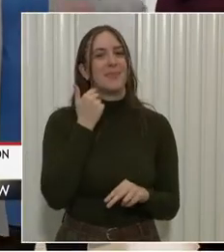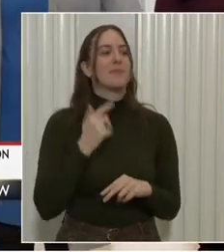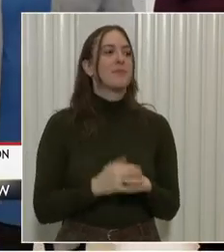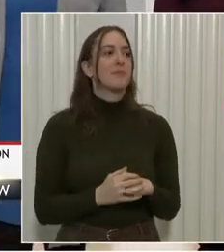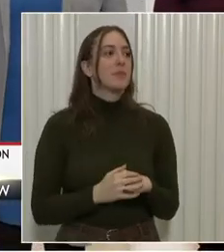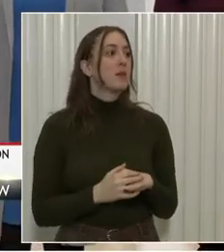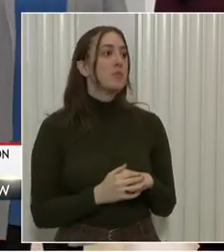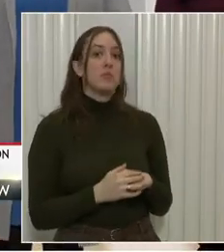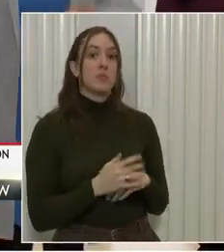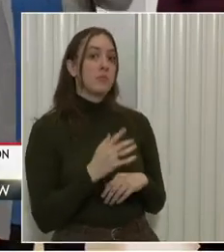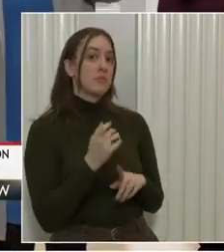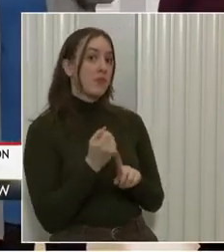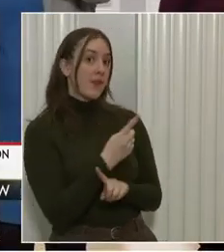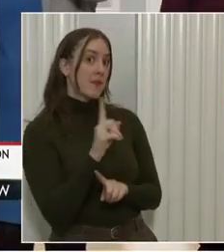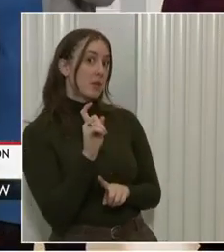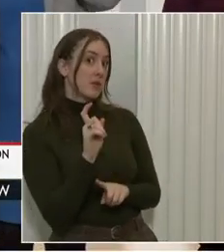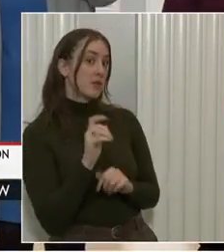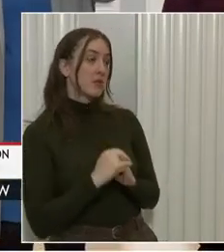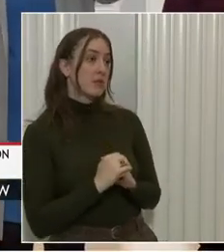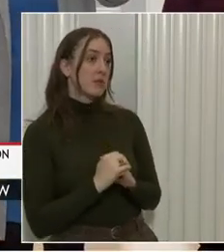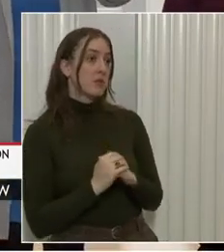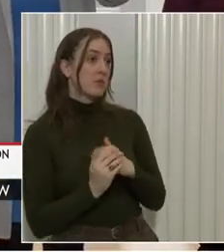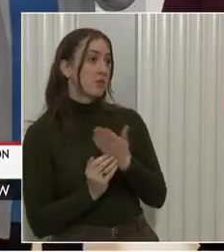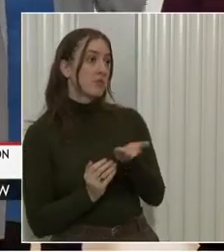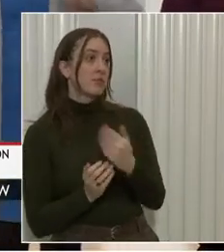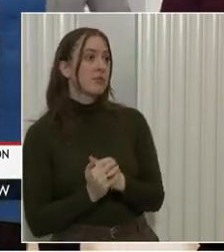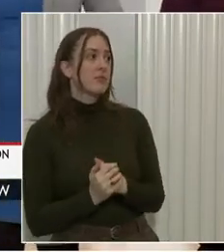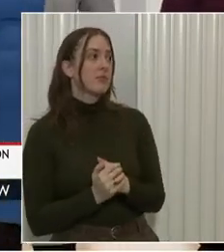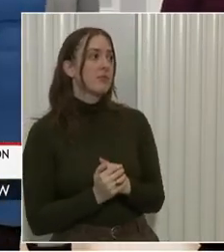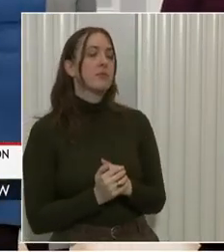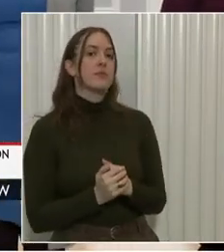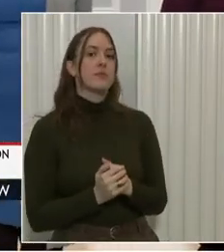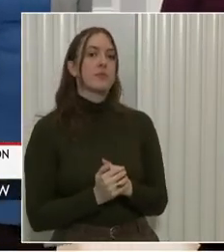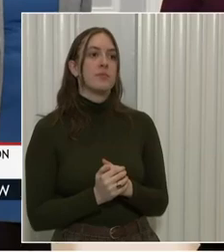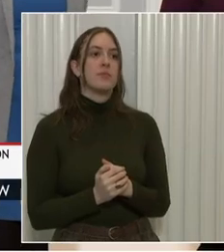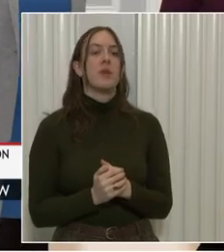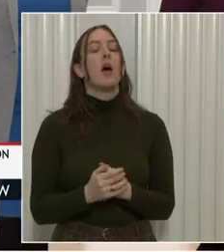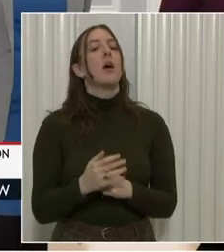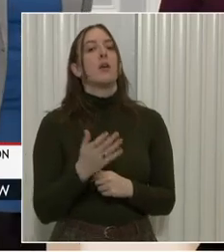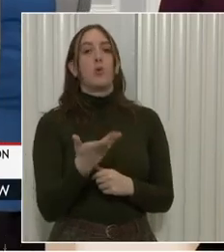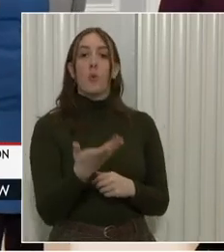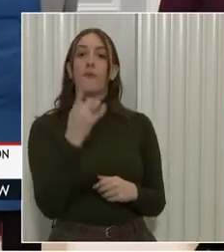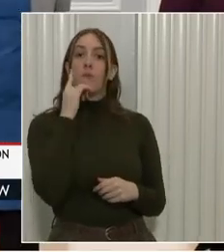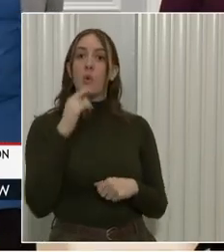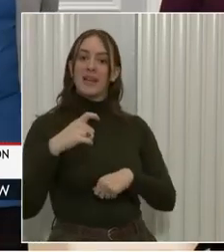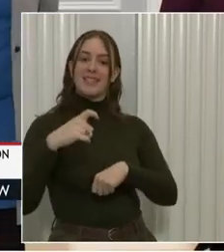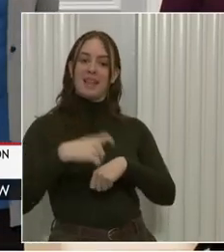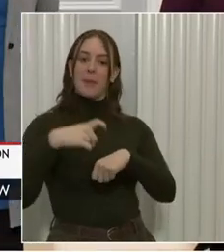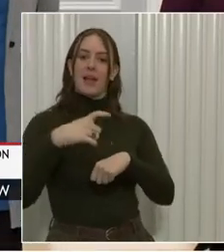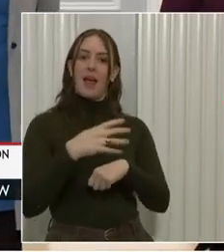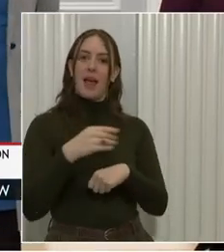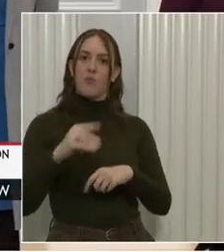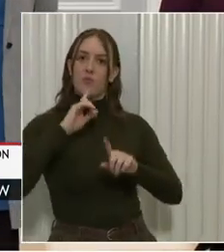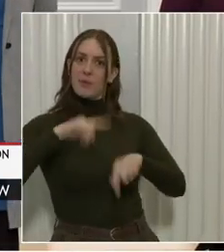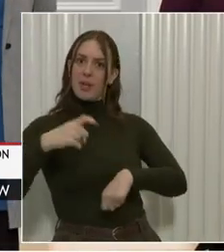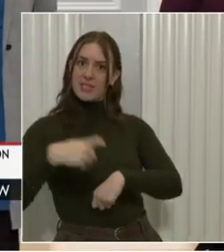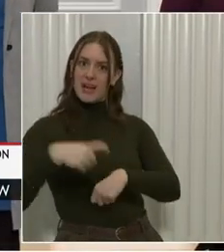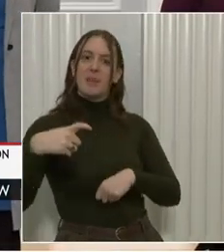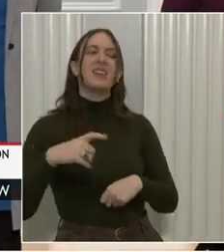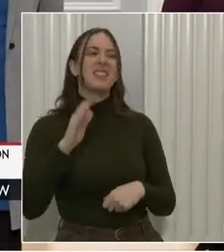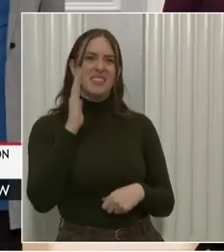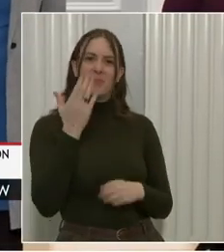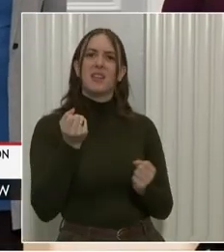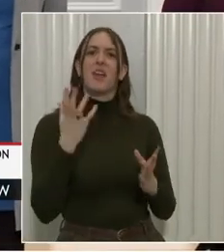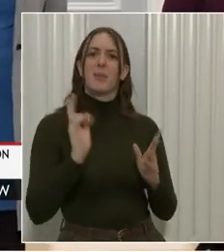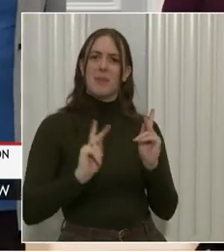topic? Question? Yes. In terms of timing and response time, there's been a lot of criticism about